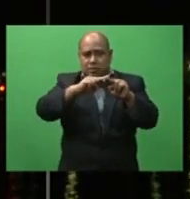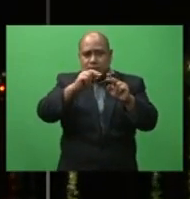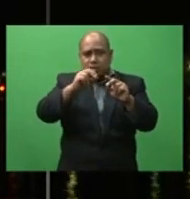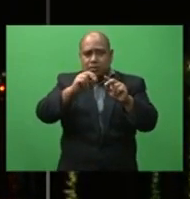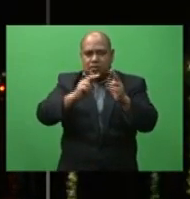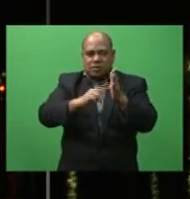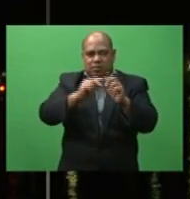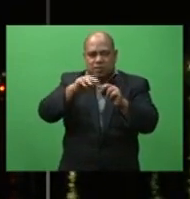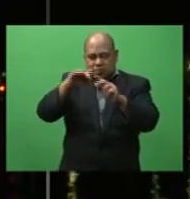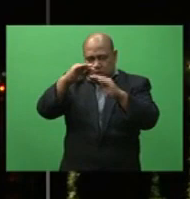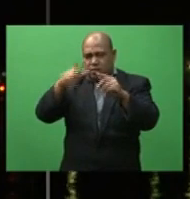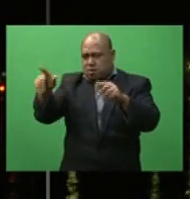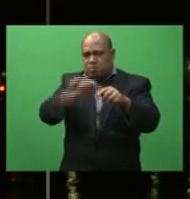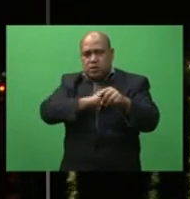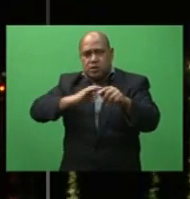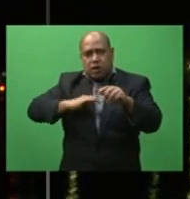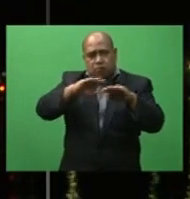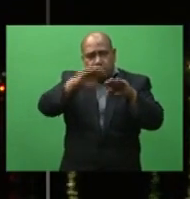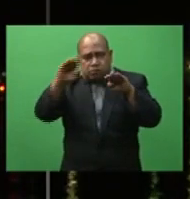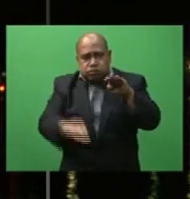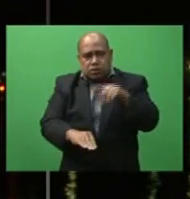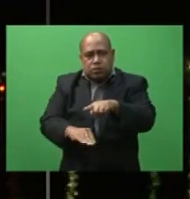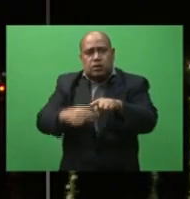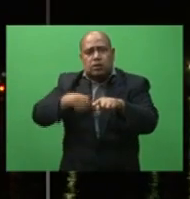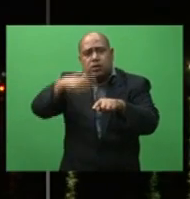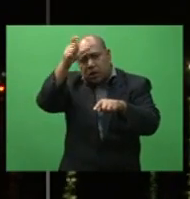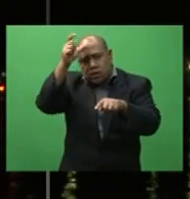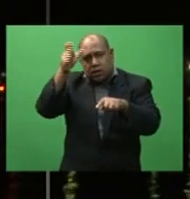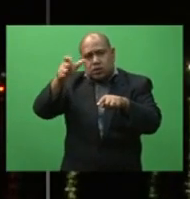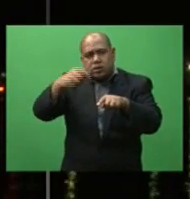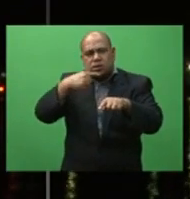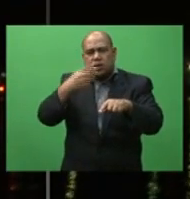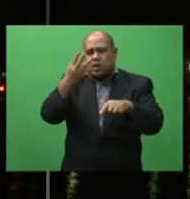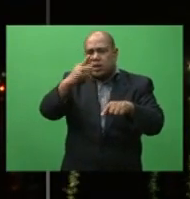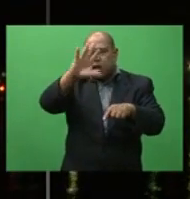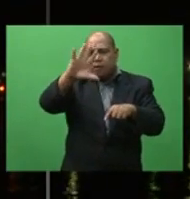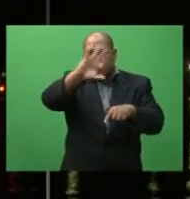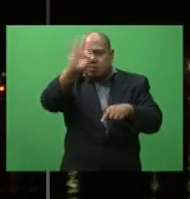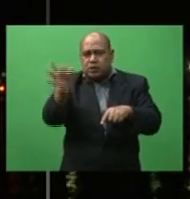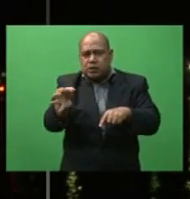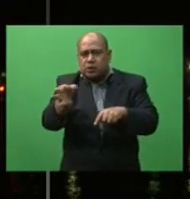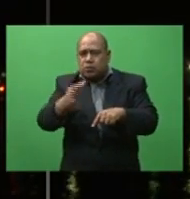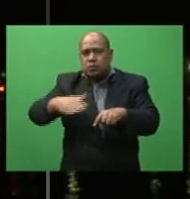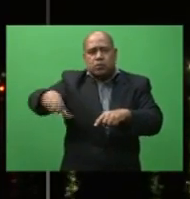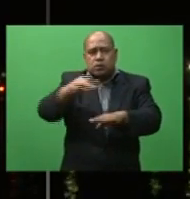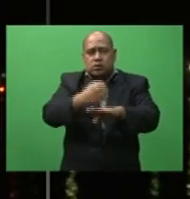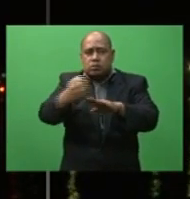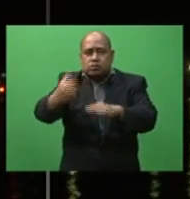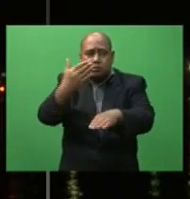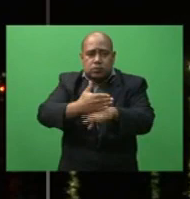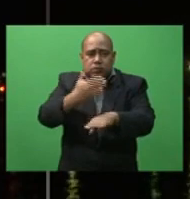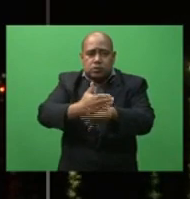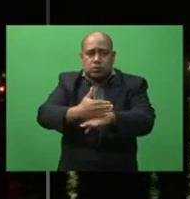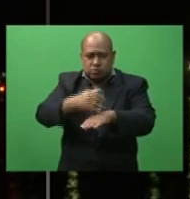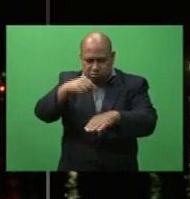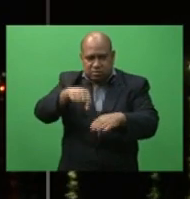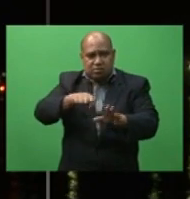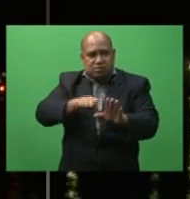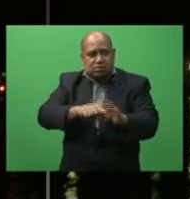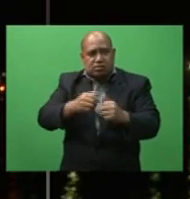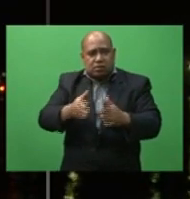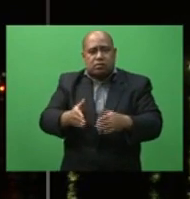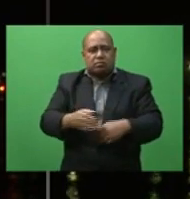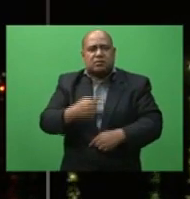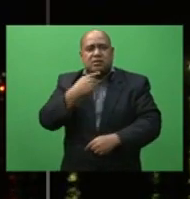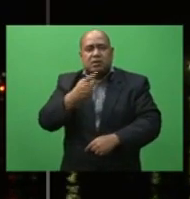and doctors for suggesting a 35% pay cut for all civil servants earlier this year. NFP leader Professor Biman